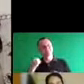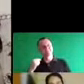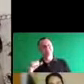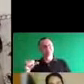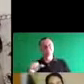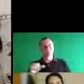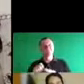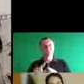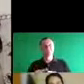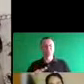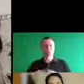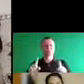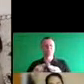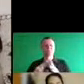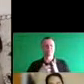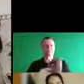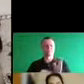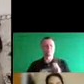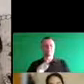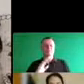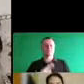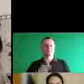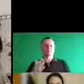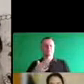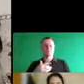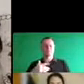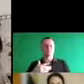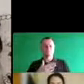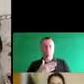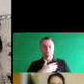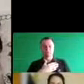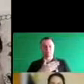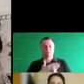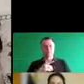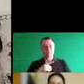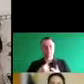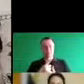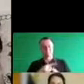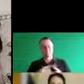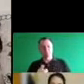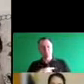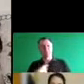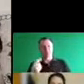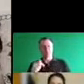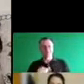different format, but I've already gone too far. I think that happens to most people.